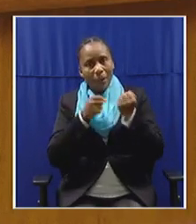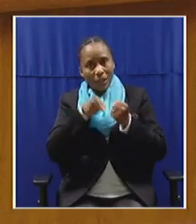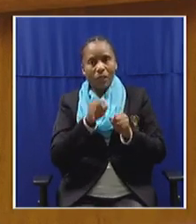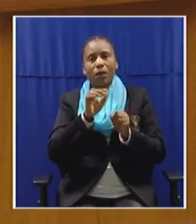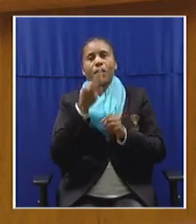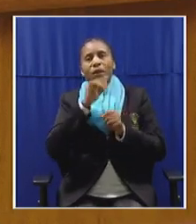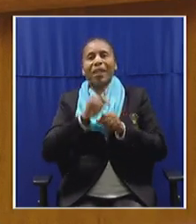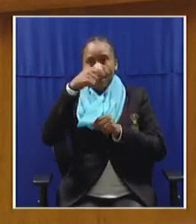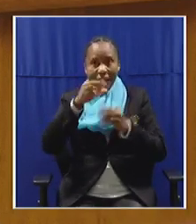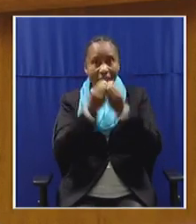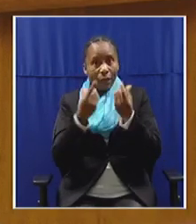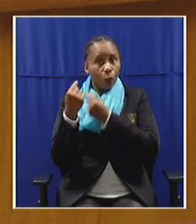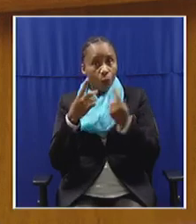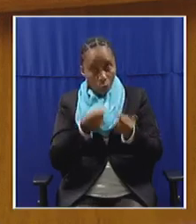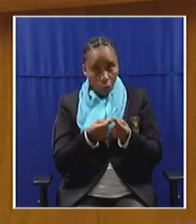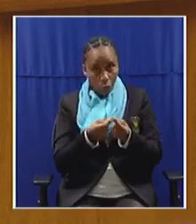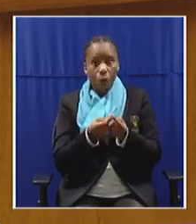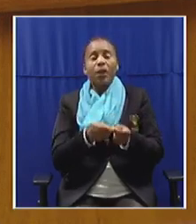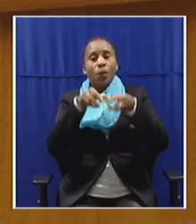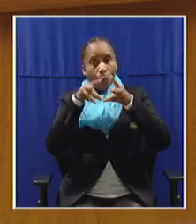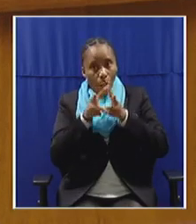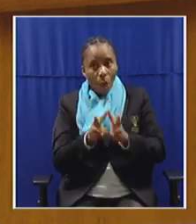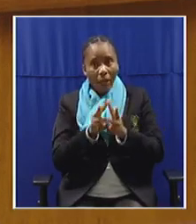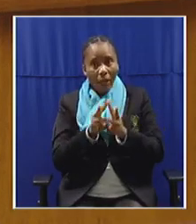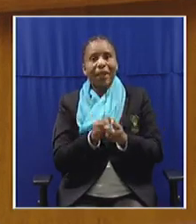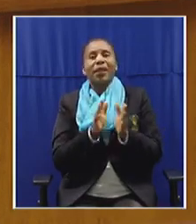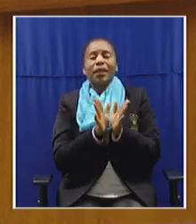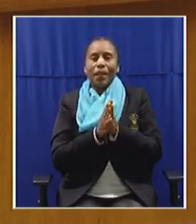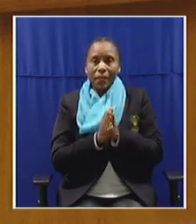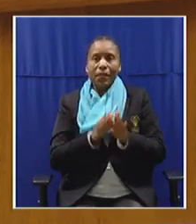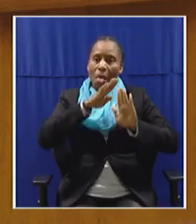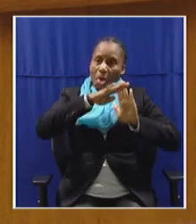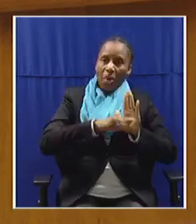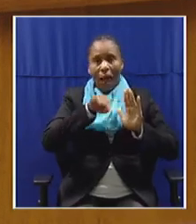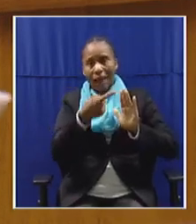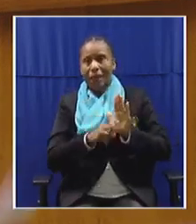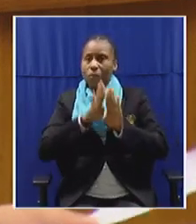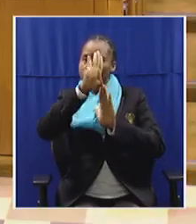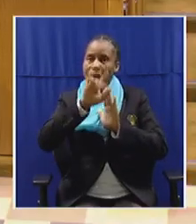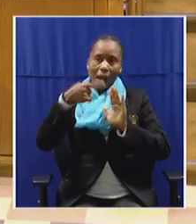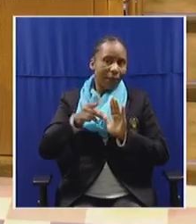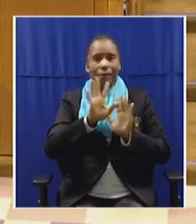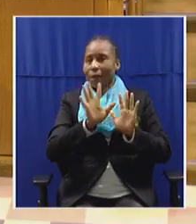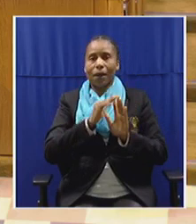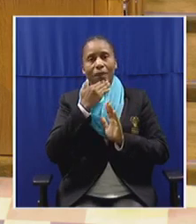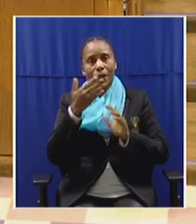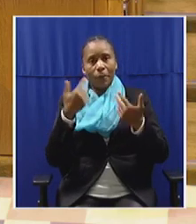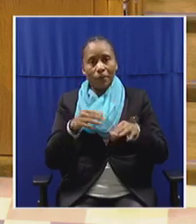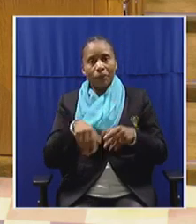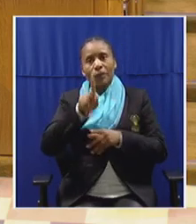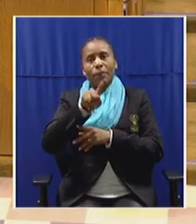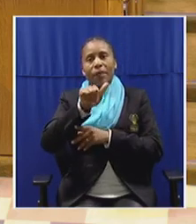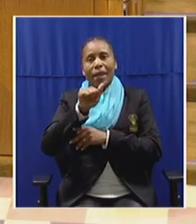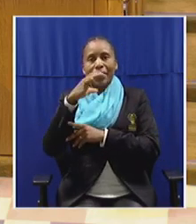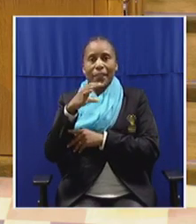going to do to address it in a manner that is not going to disadvantage anybody. Thank you very much. The PAC.